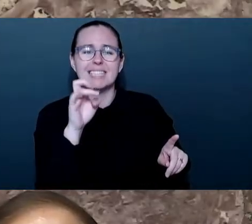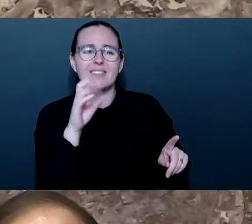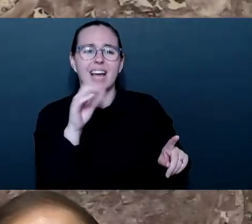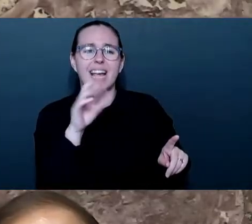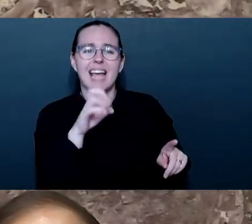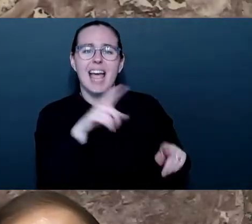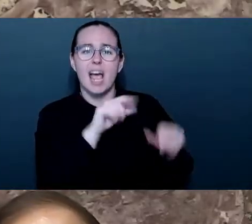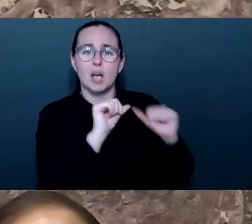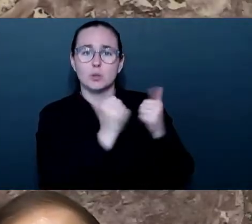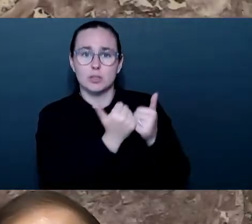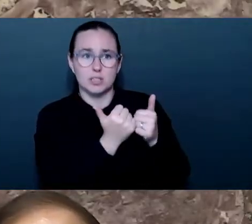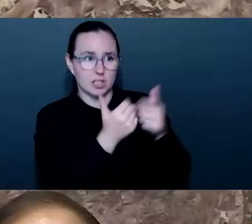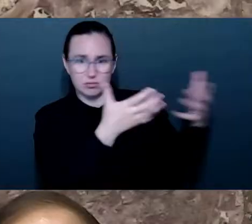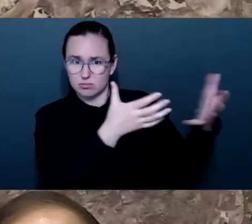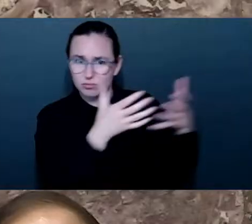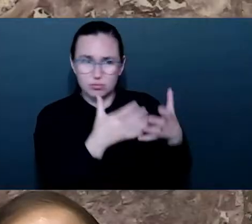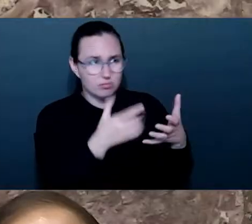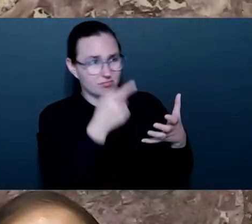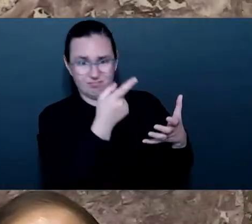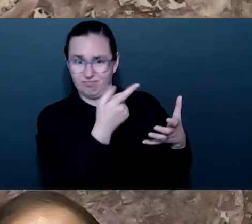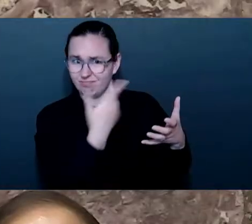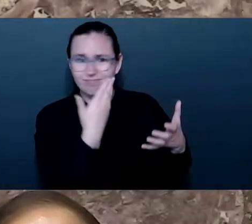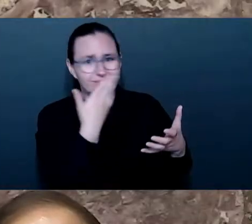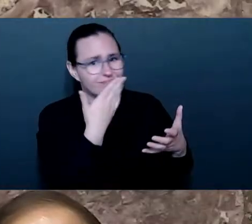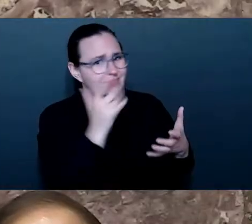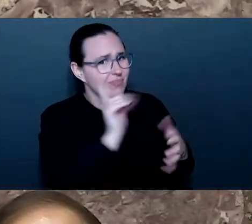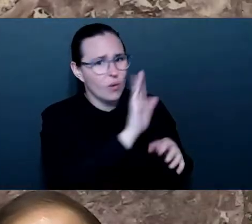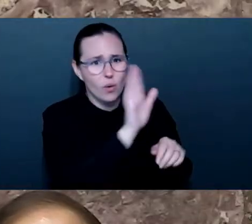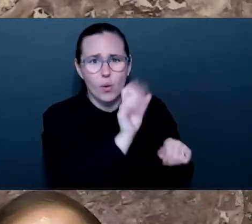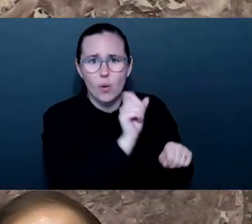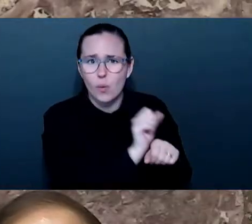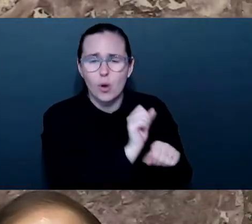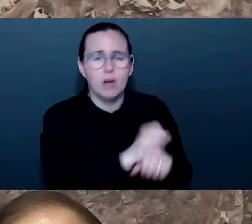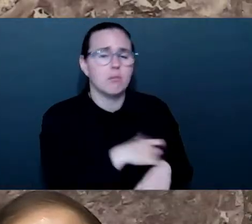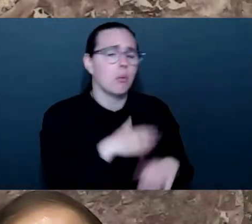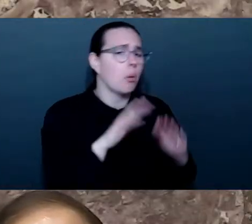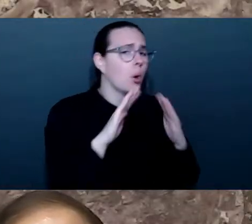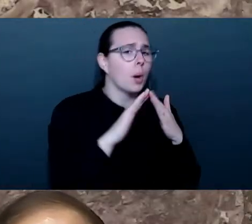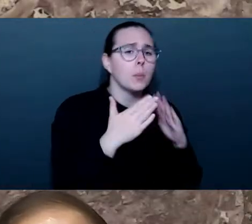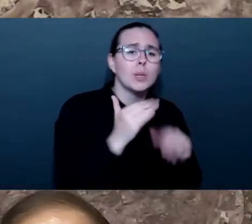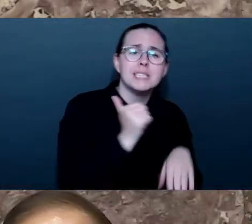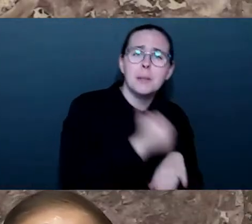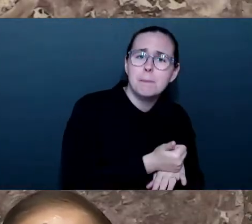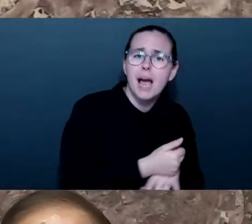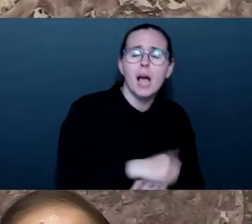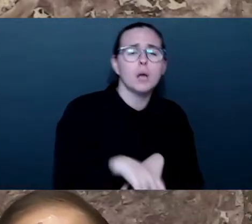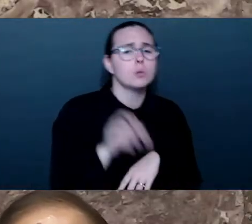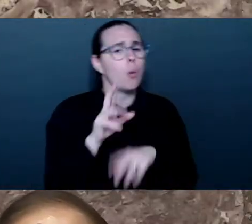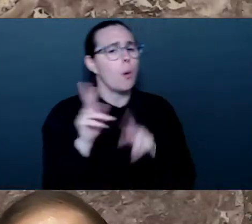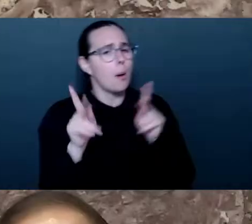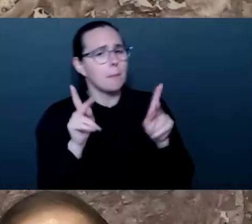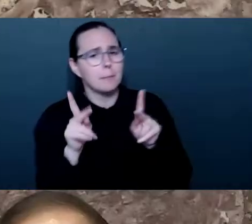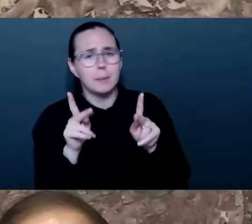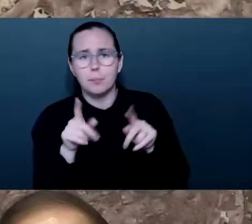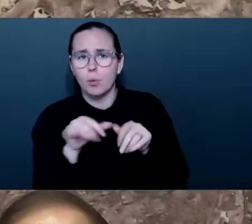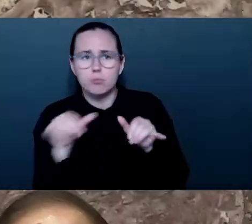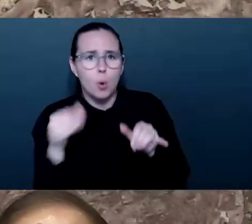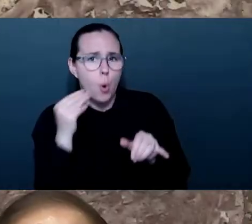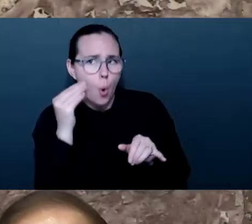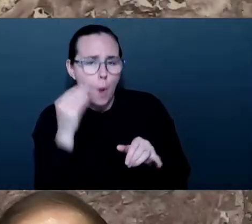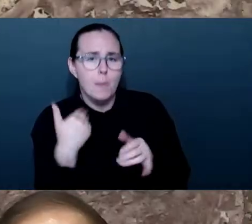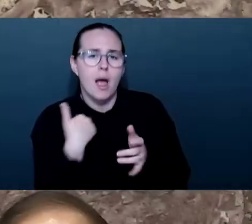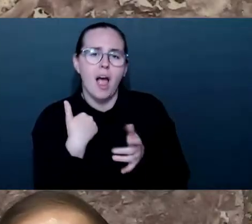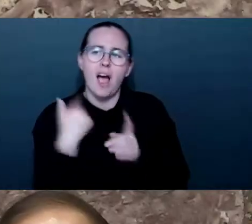community-based hospice or assisting people at home through health authority supports, supporting people in hospitals.